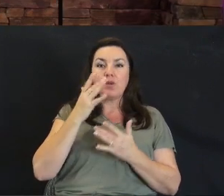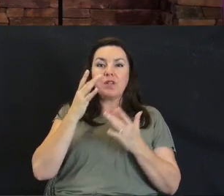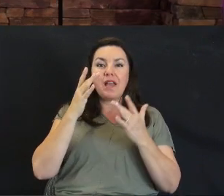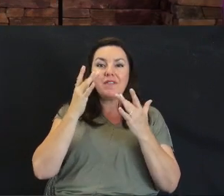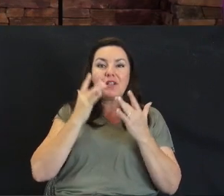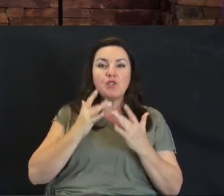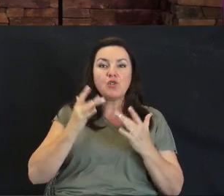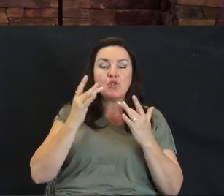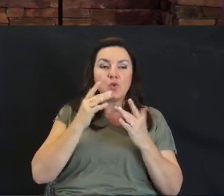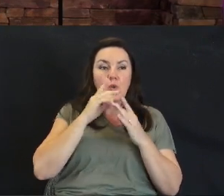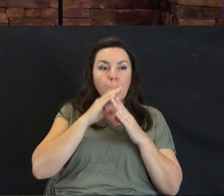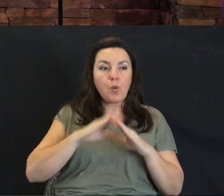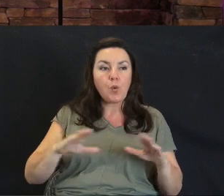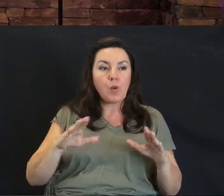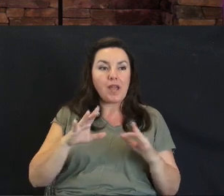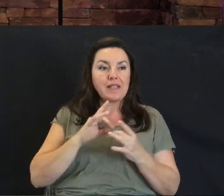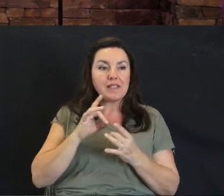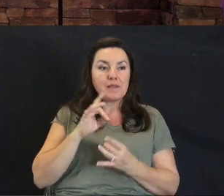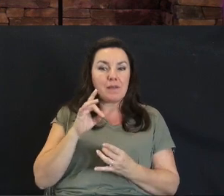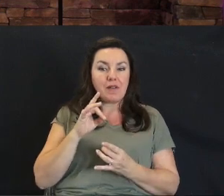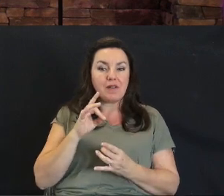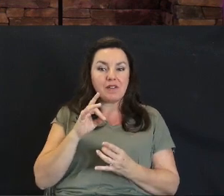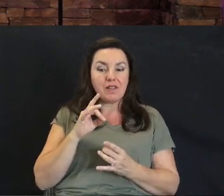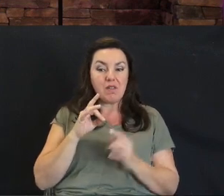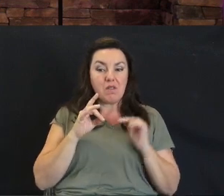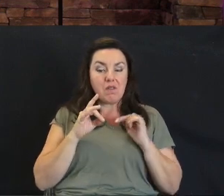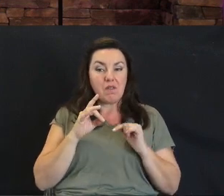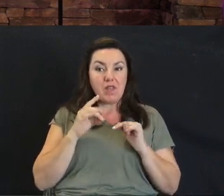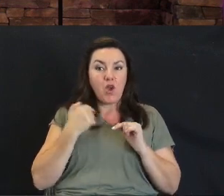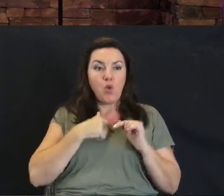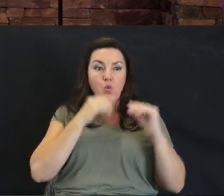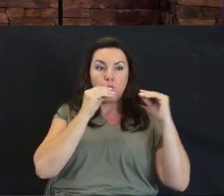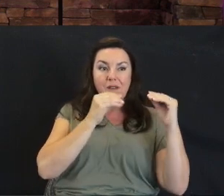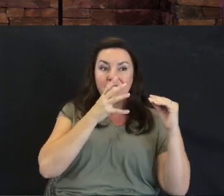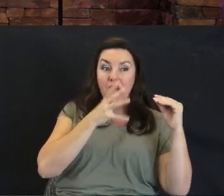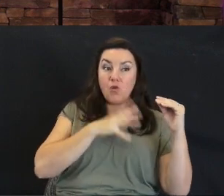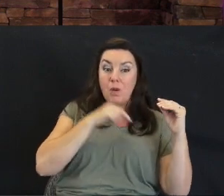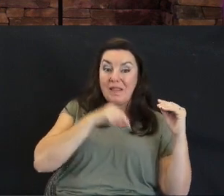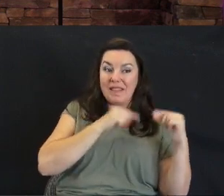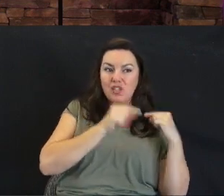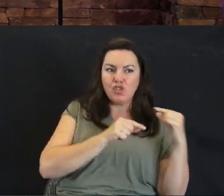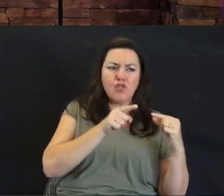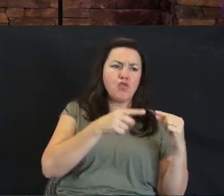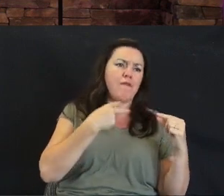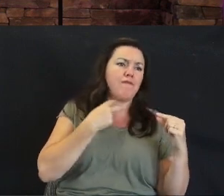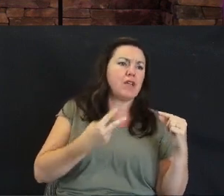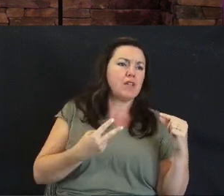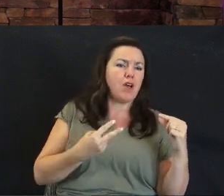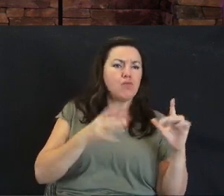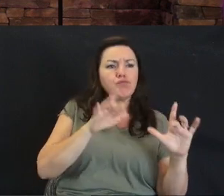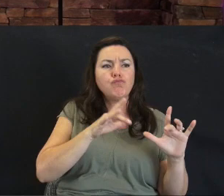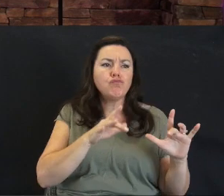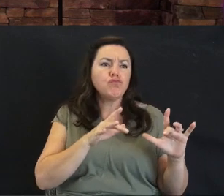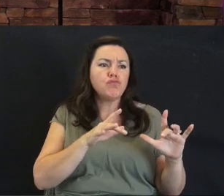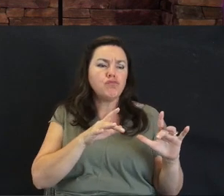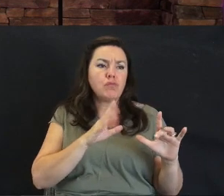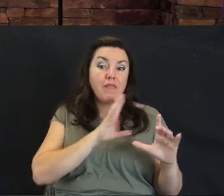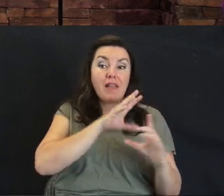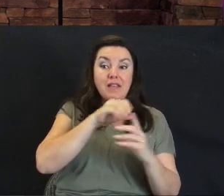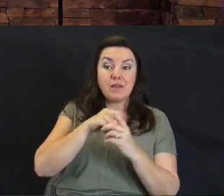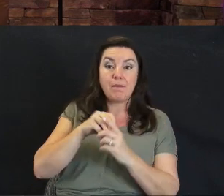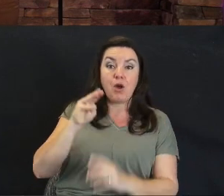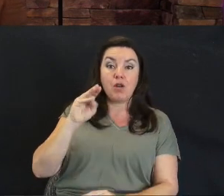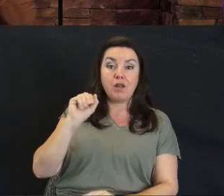quiet spirit See we have taught women In this generation That they are victims It's part of Marxism